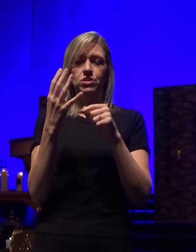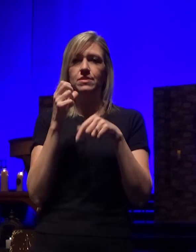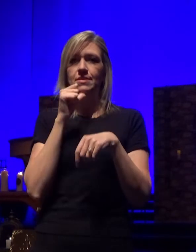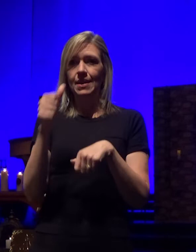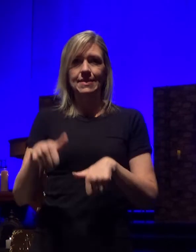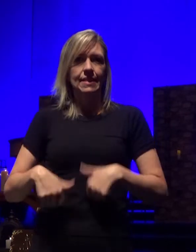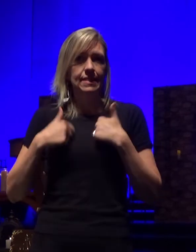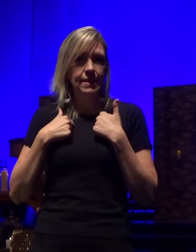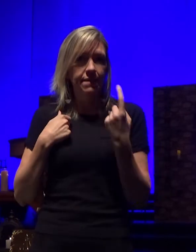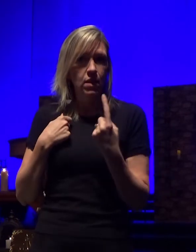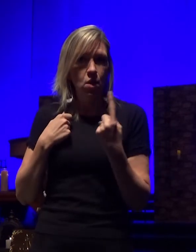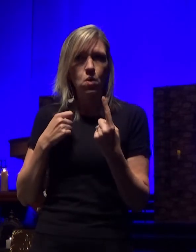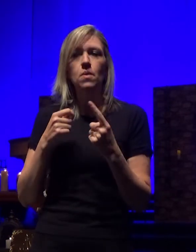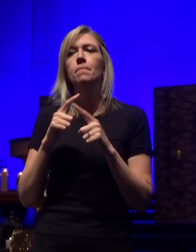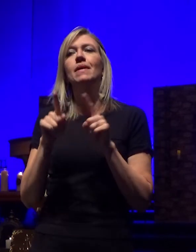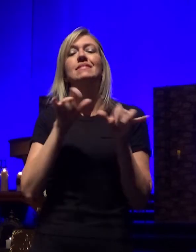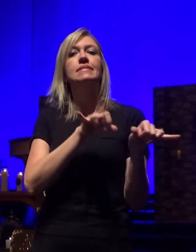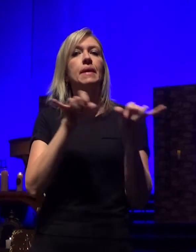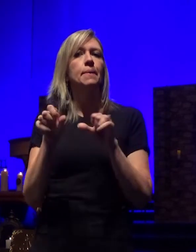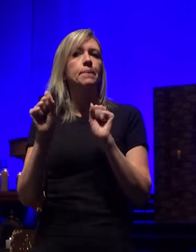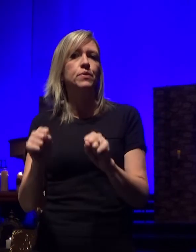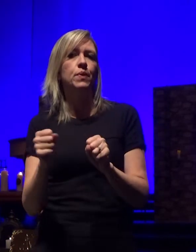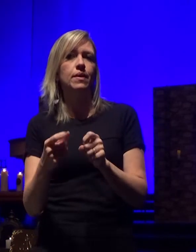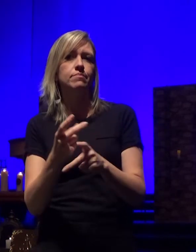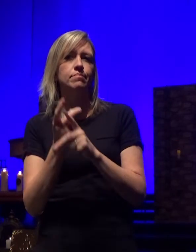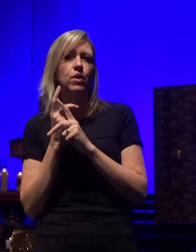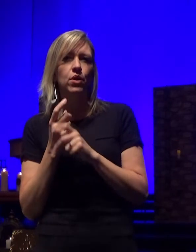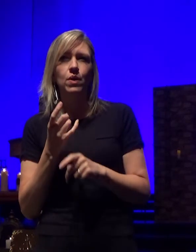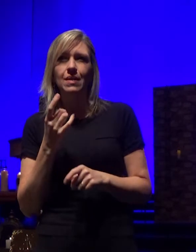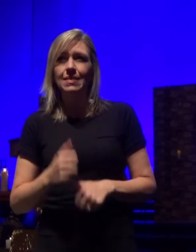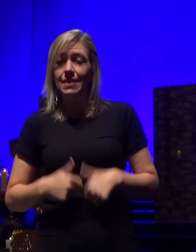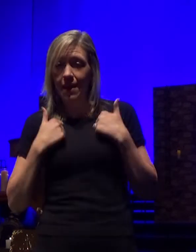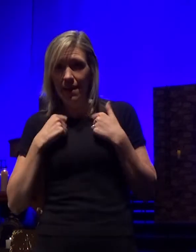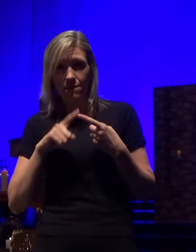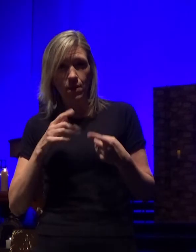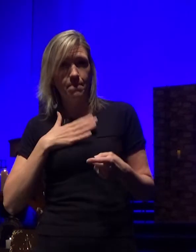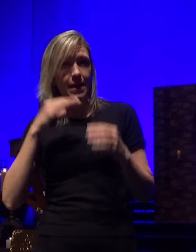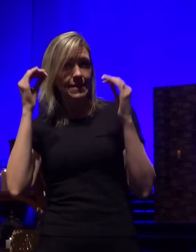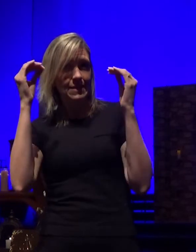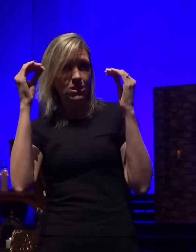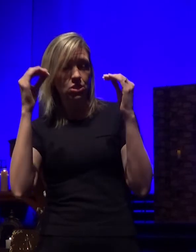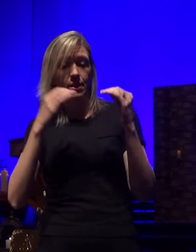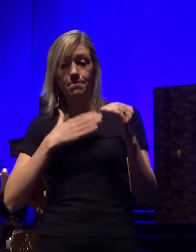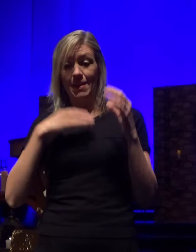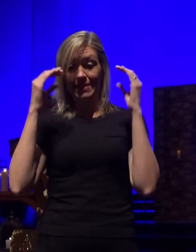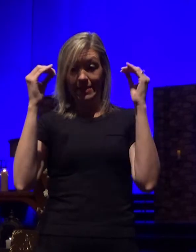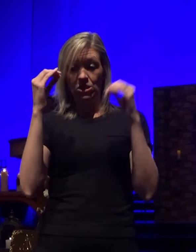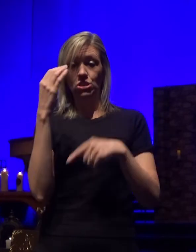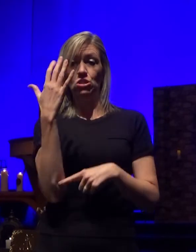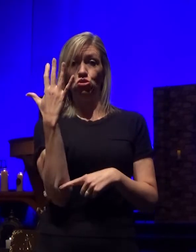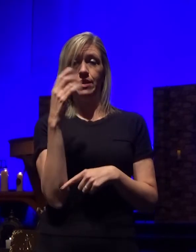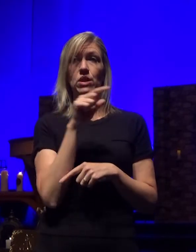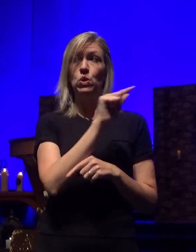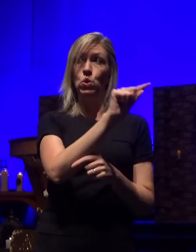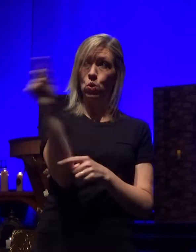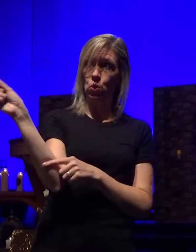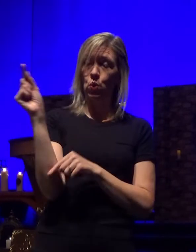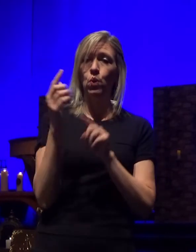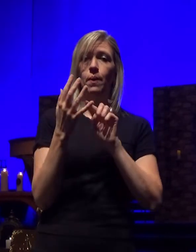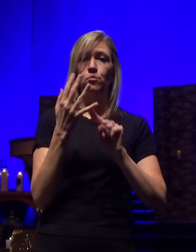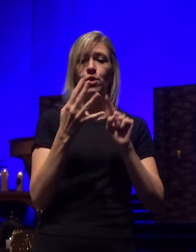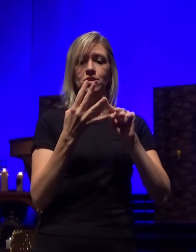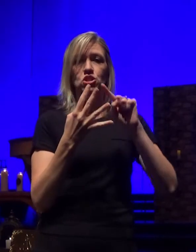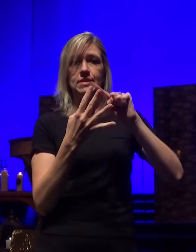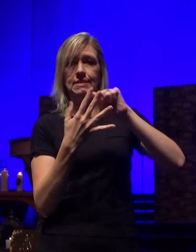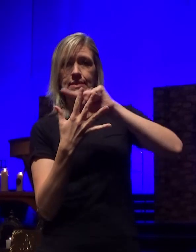tree, likewise you will take life from my teaching. My teaching is the tree, you are the branches.